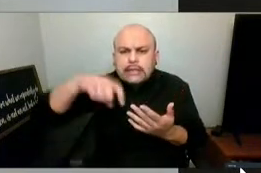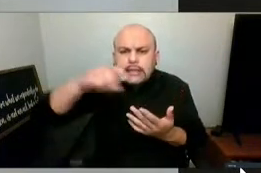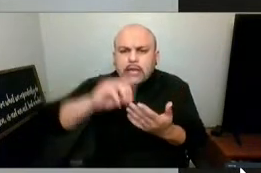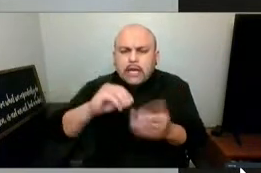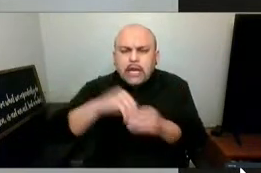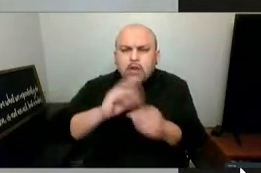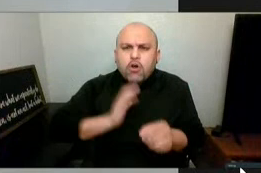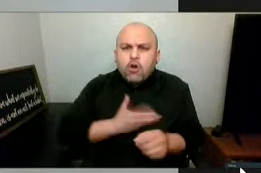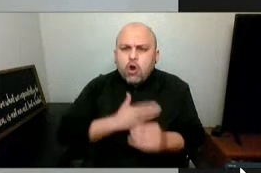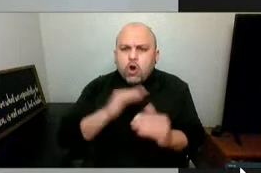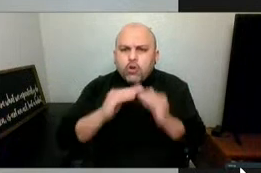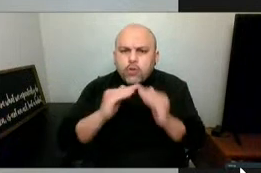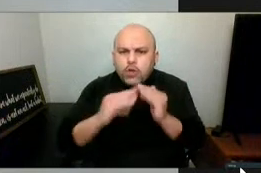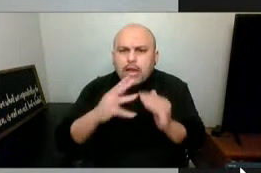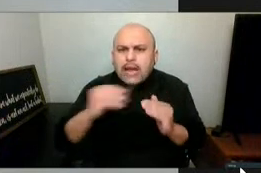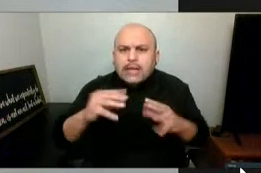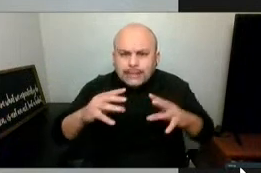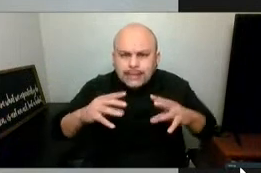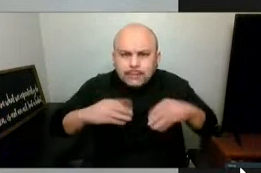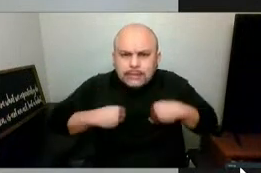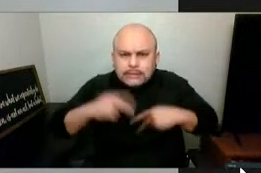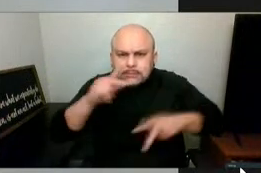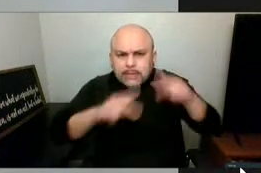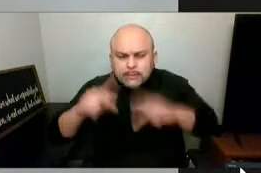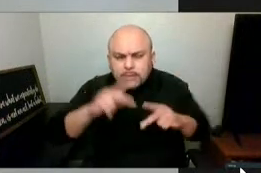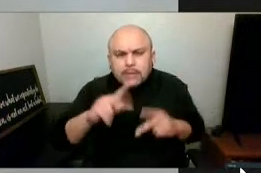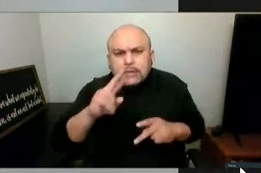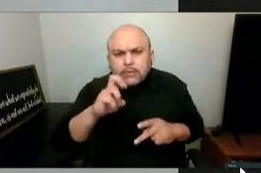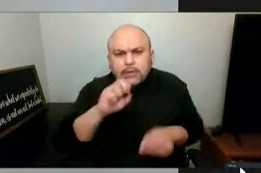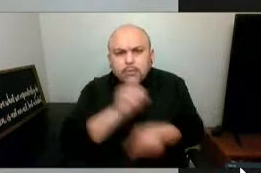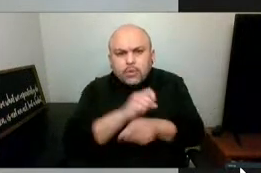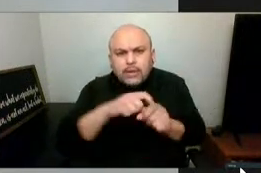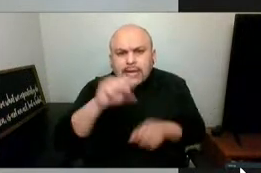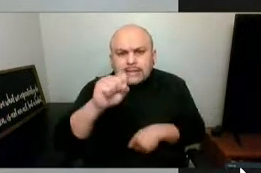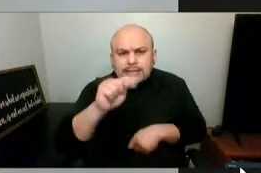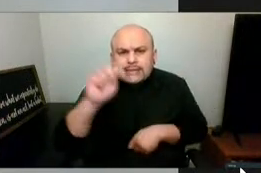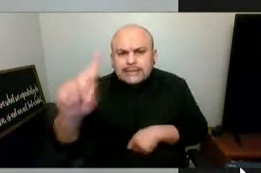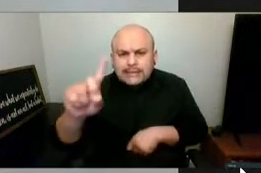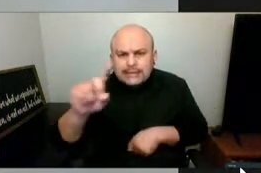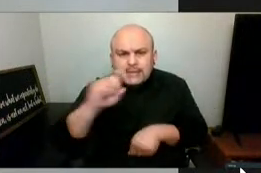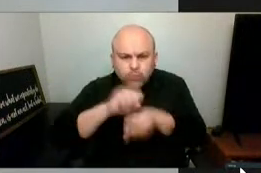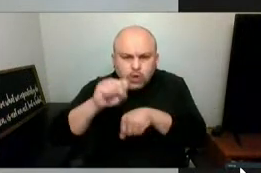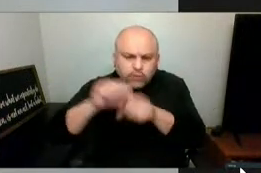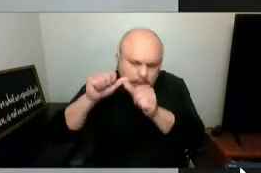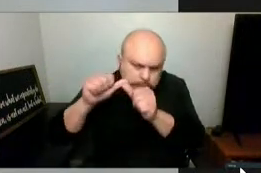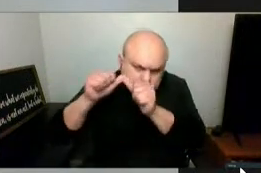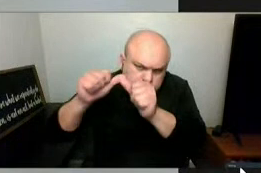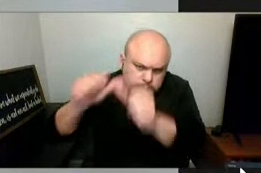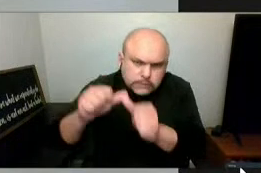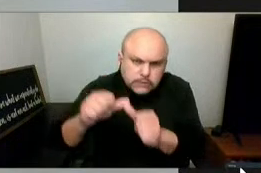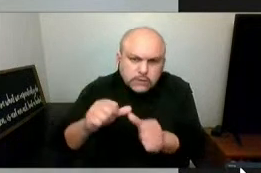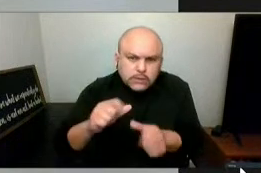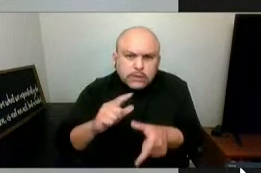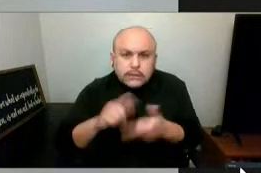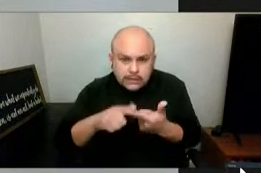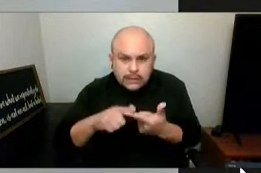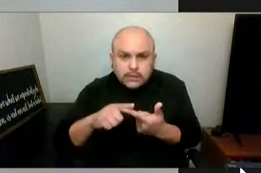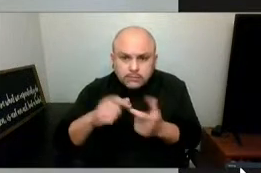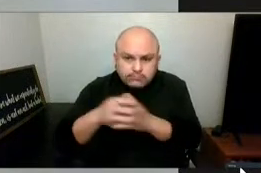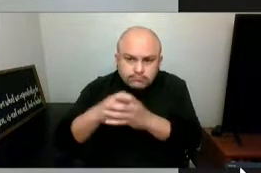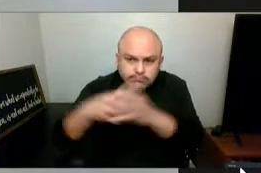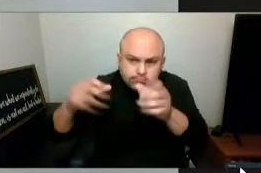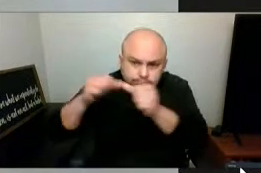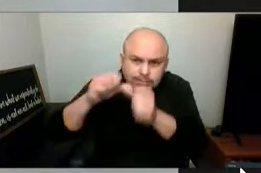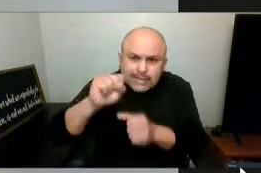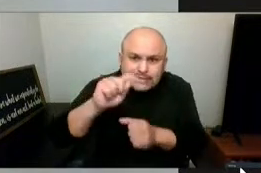Eligibility expands and redeployment of the STD workforce persists. Capacity exists, and the STD disease